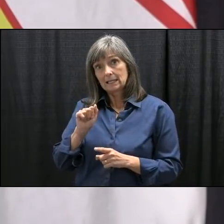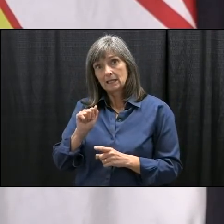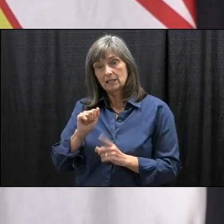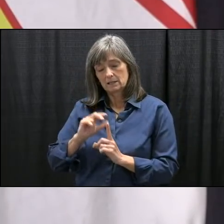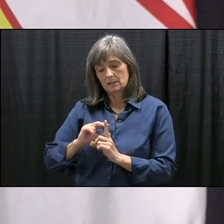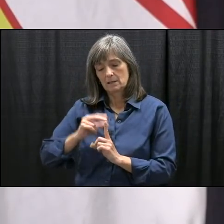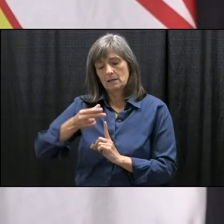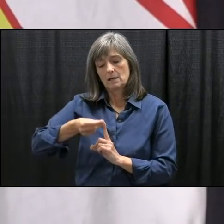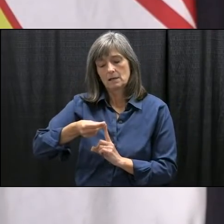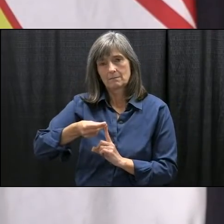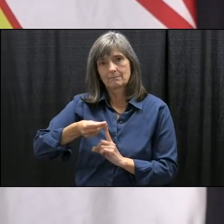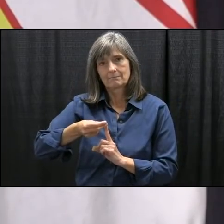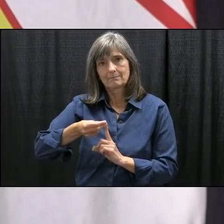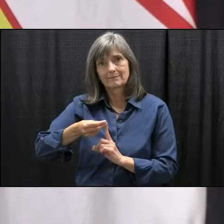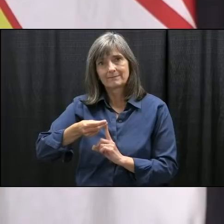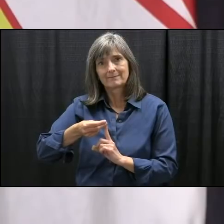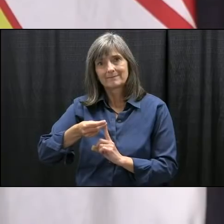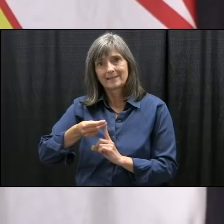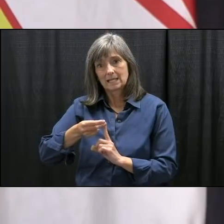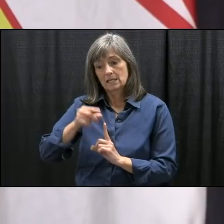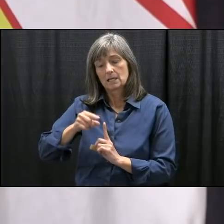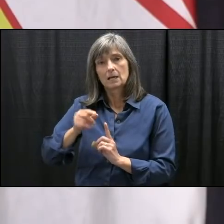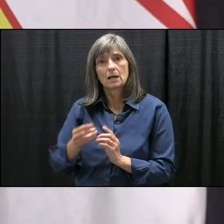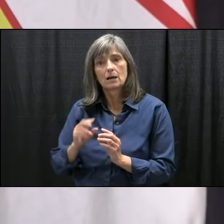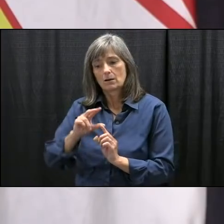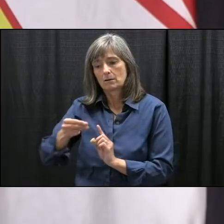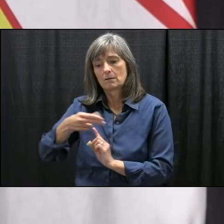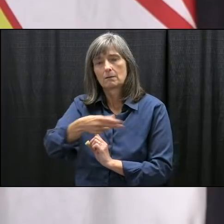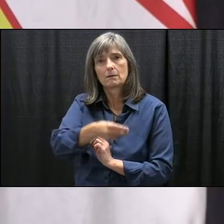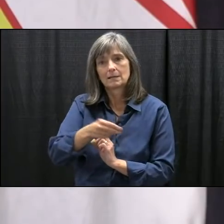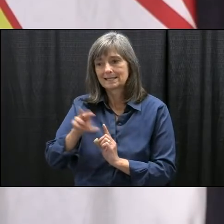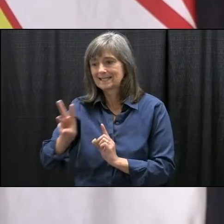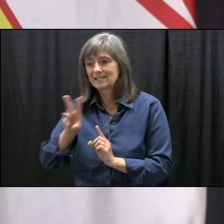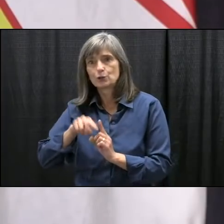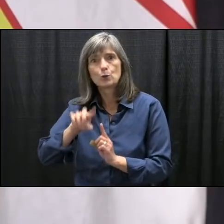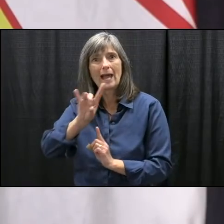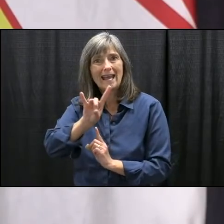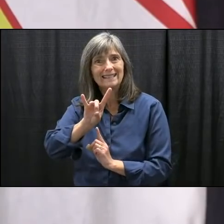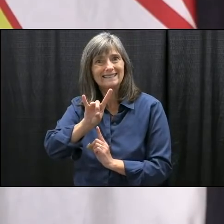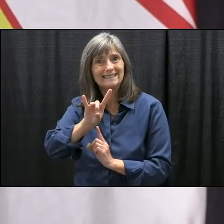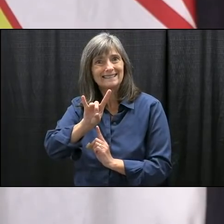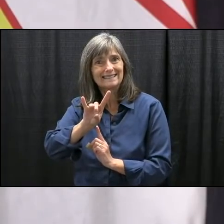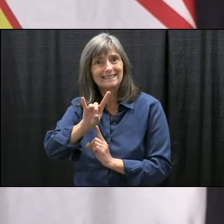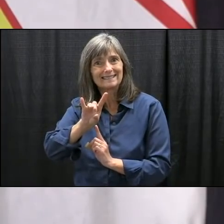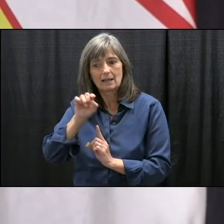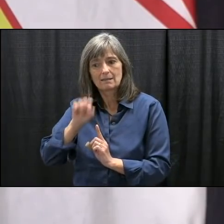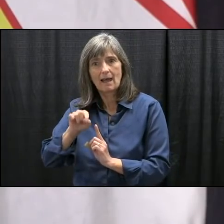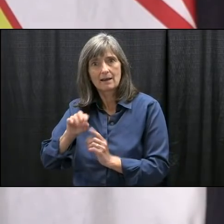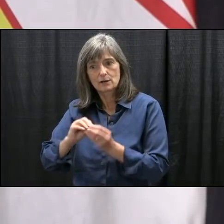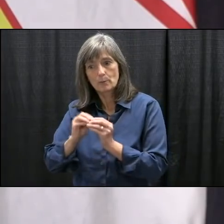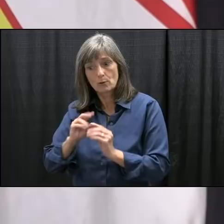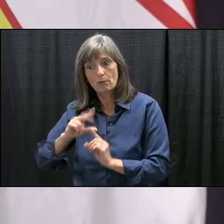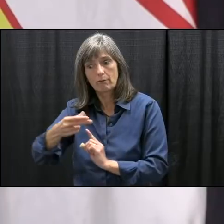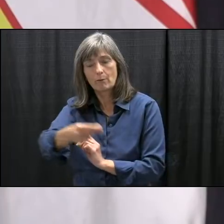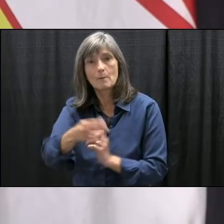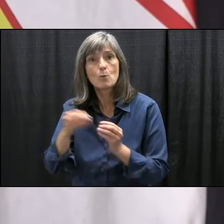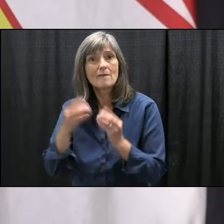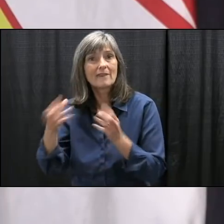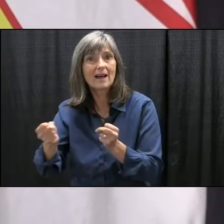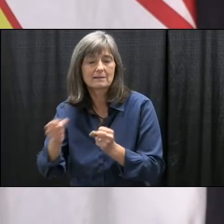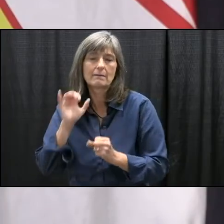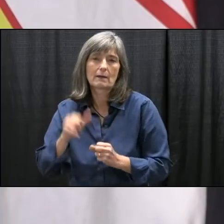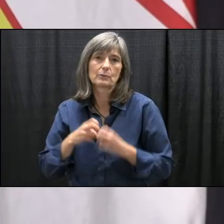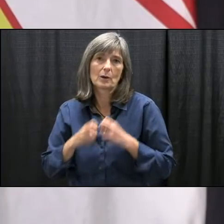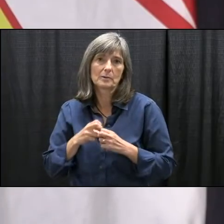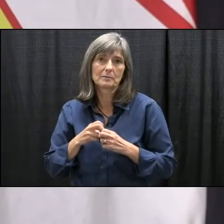been caused by the Delta variant as compared to the original variant, and that's referred to as the R0, or the reproduction number. So initially,